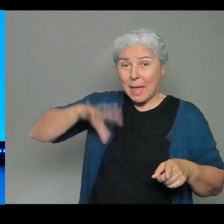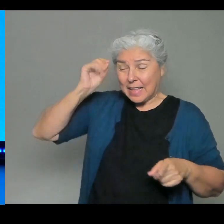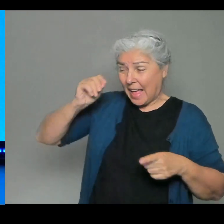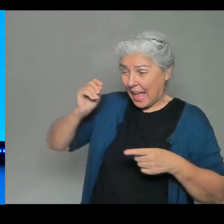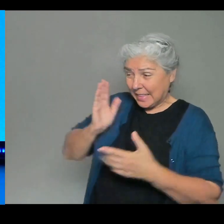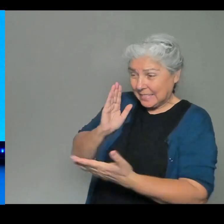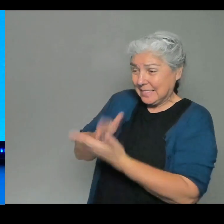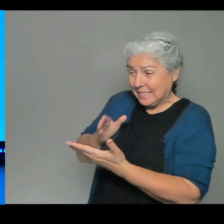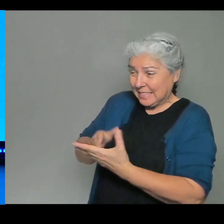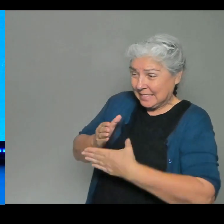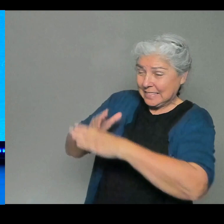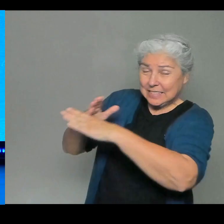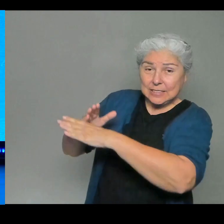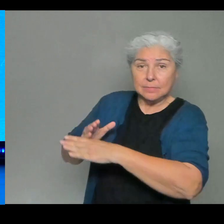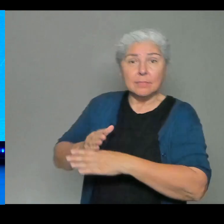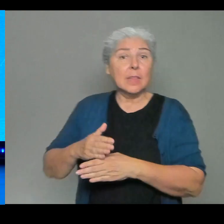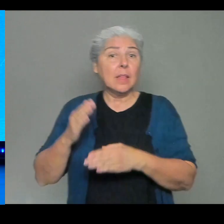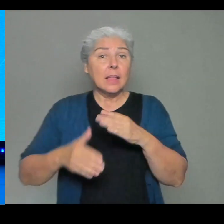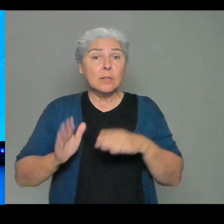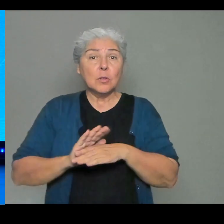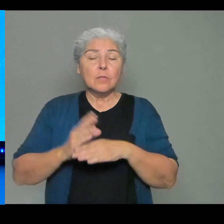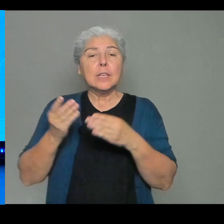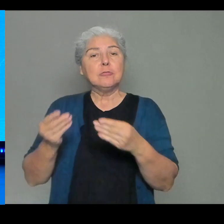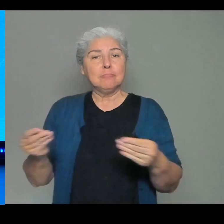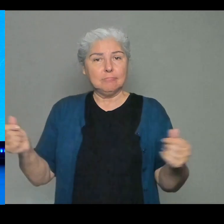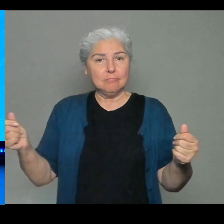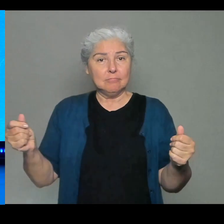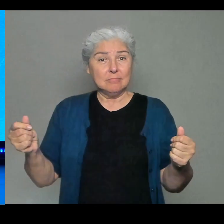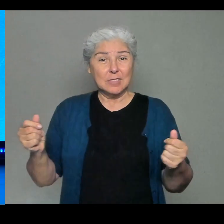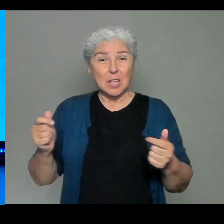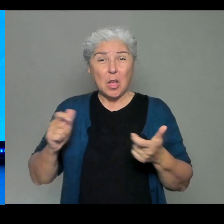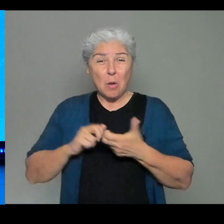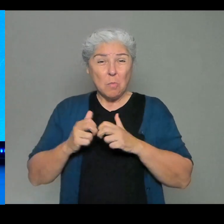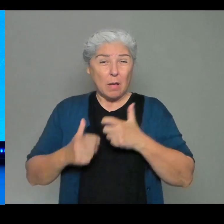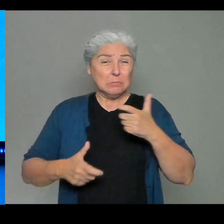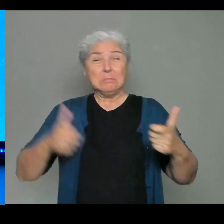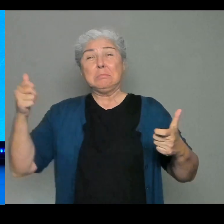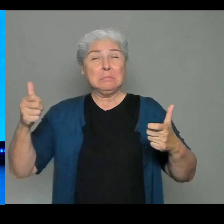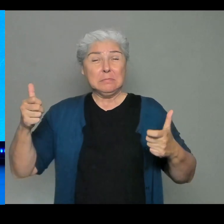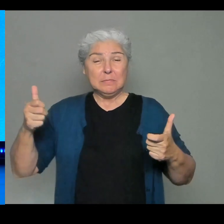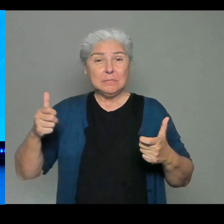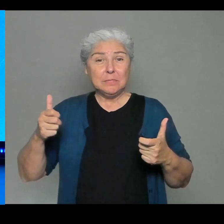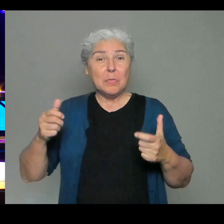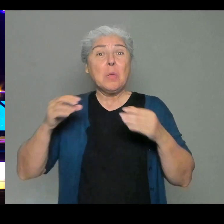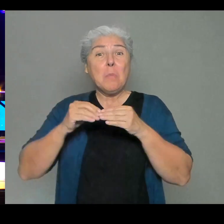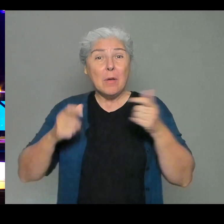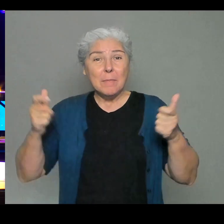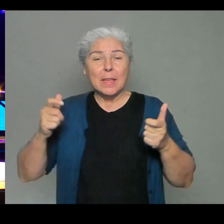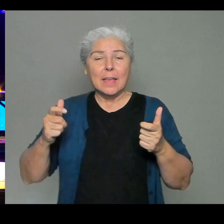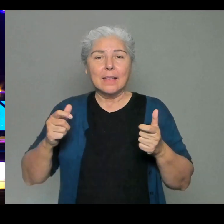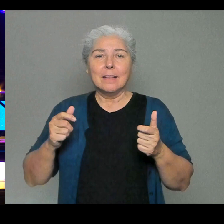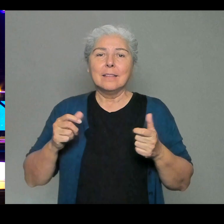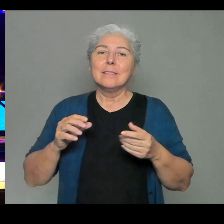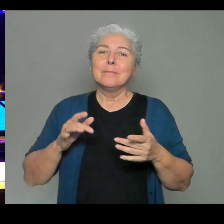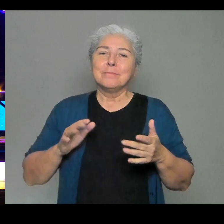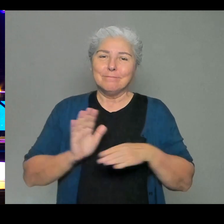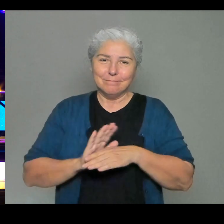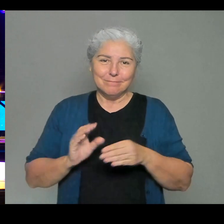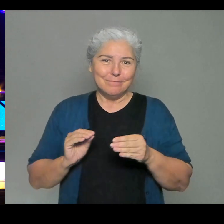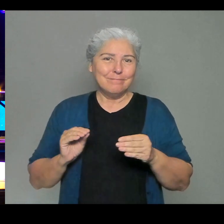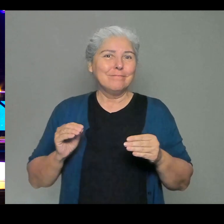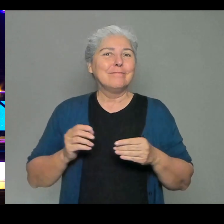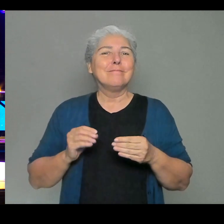guy opposing him. And at the end, it's resolved. And the bigger the problem, the more exciting the movie.